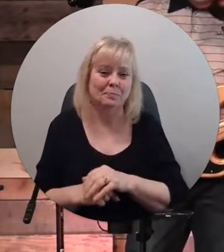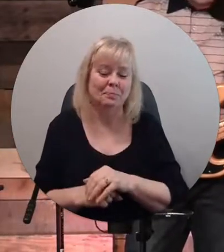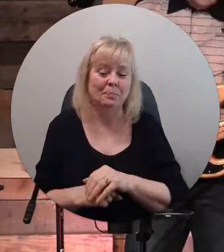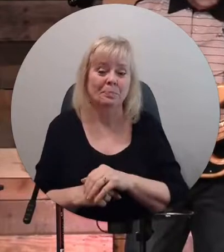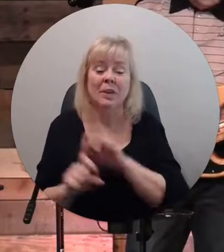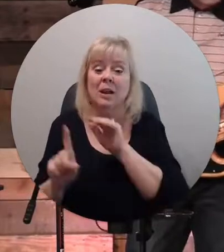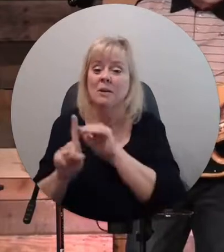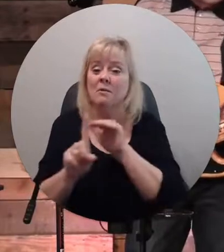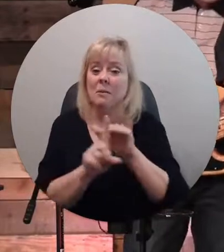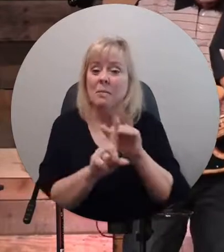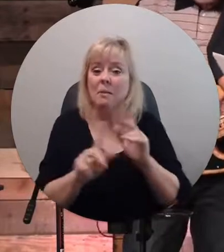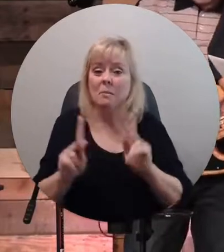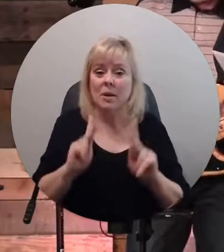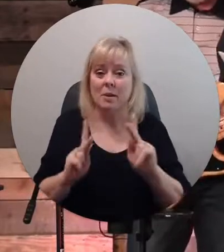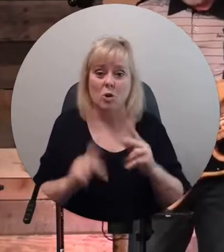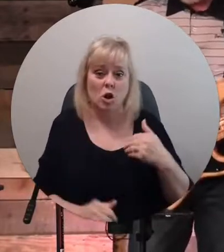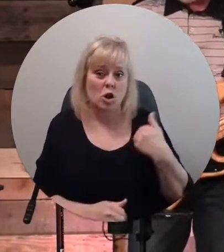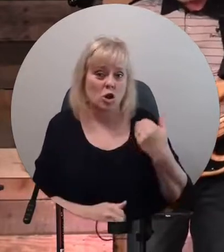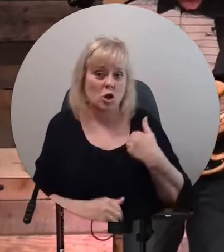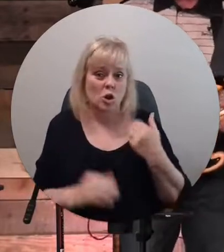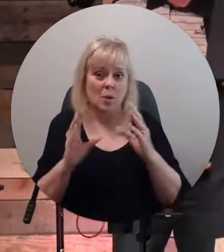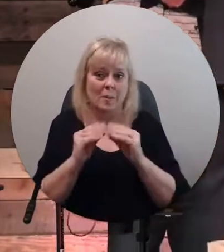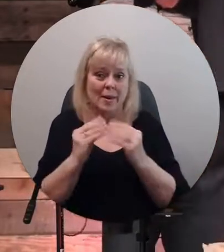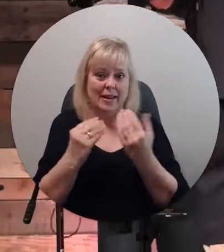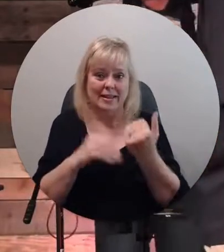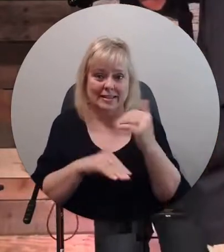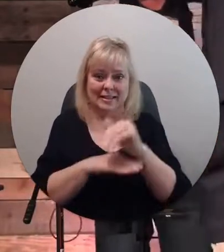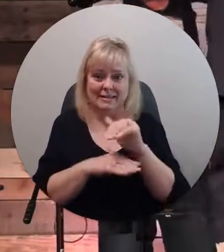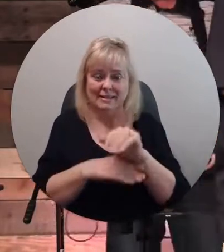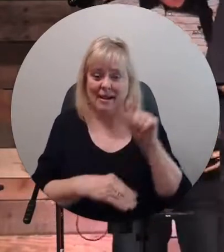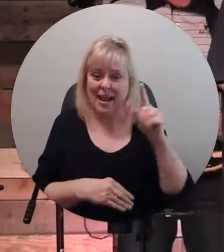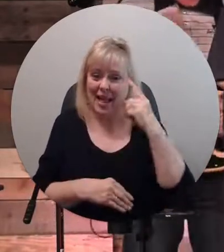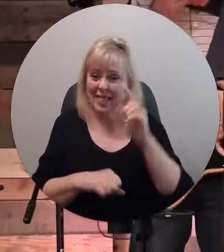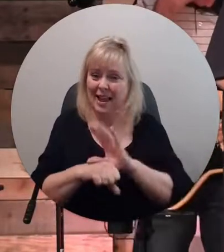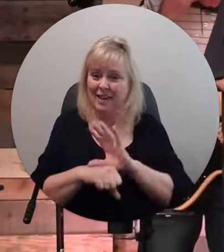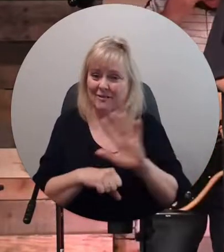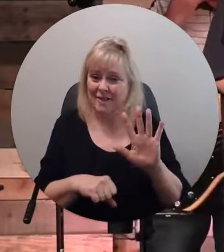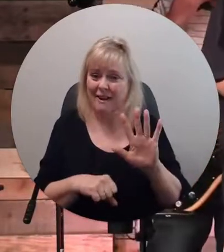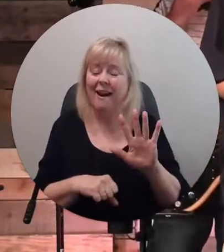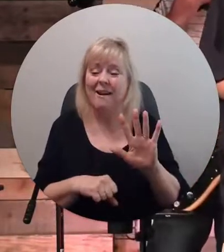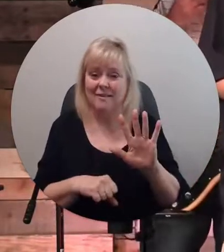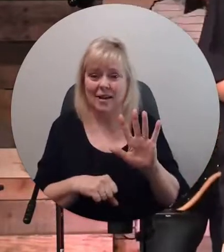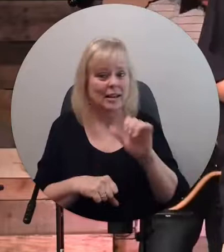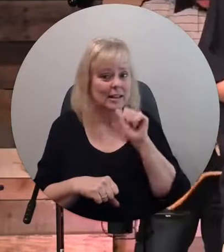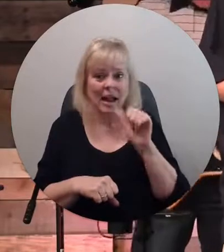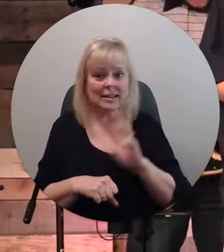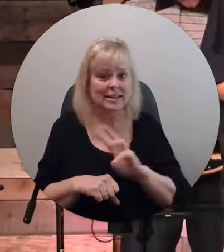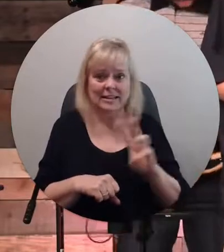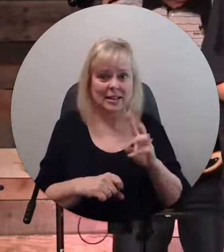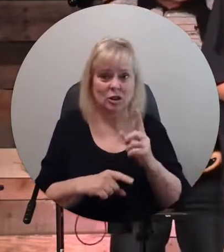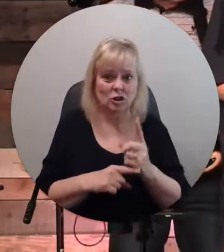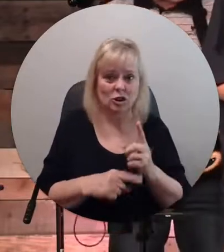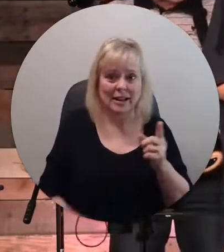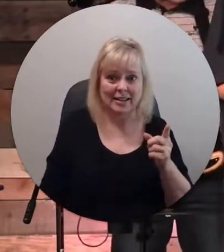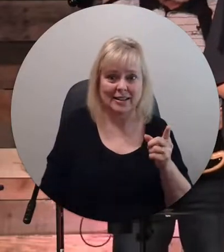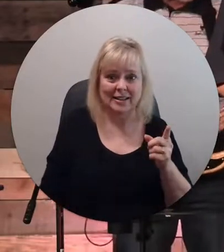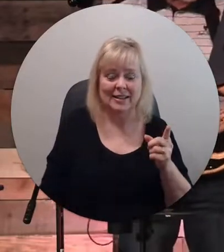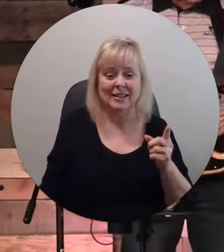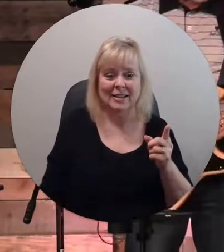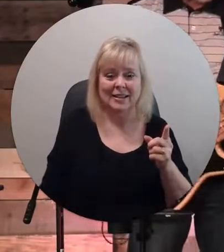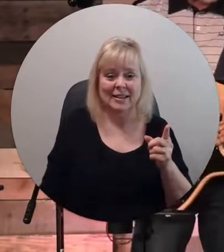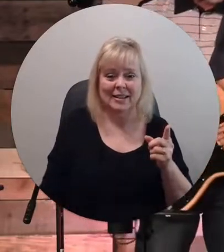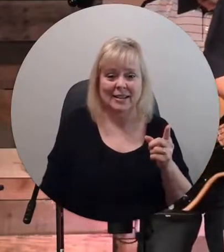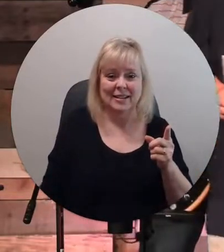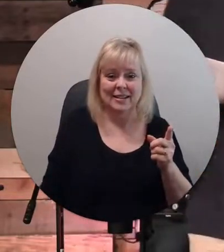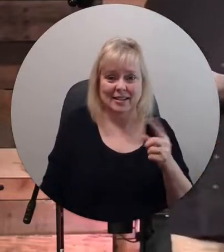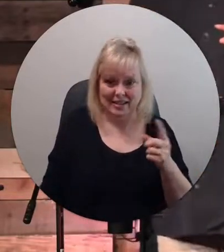the youth meeting tonight is, I believe, at 5, not at 6. Is that correct? I believe so.